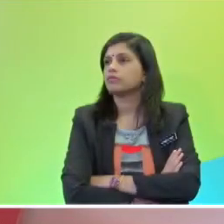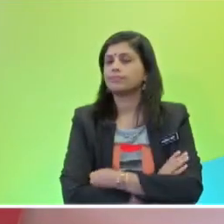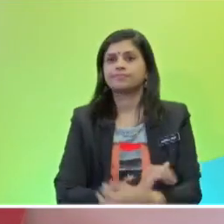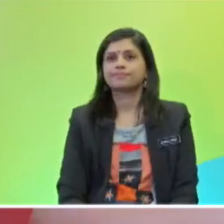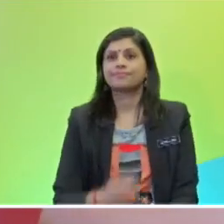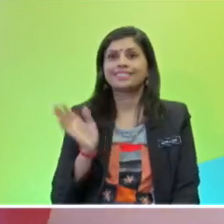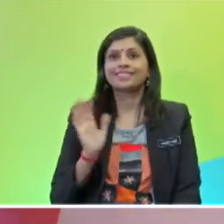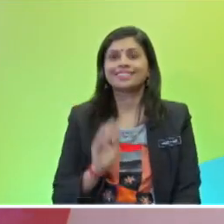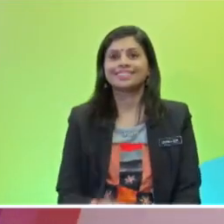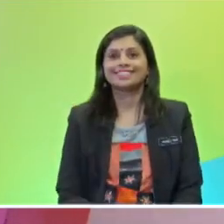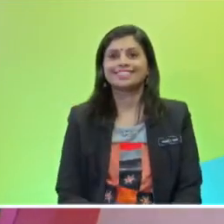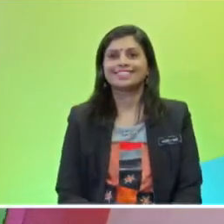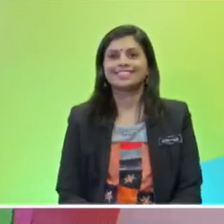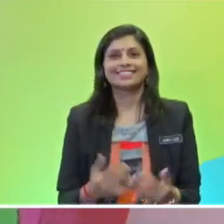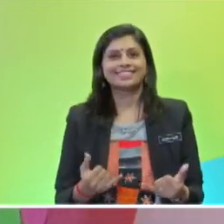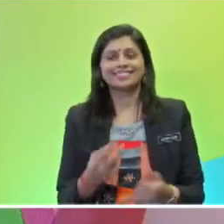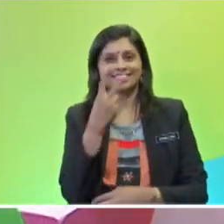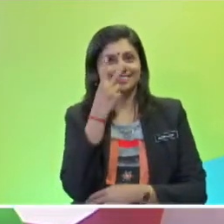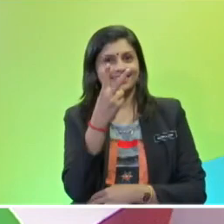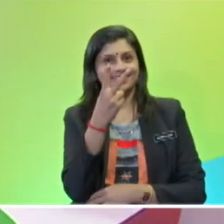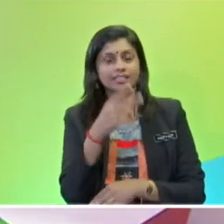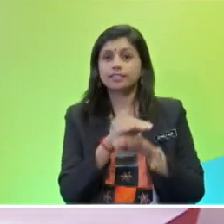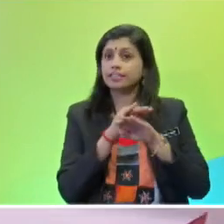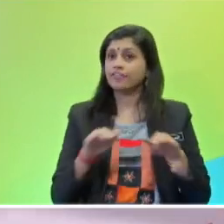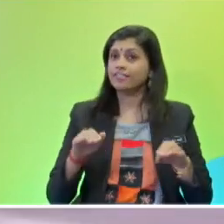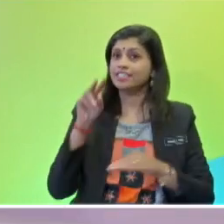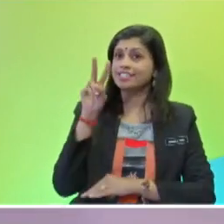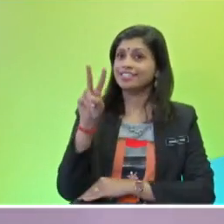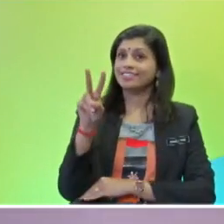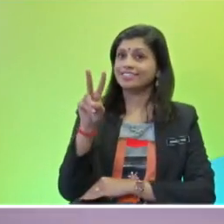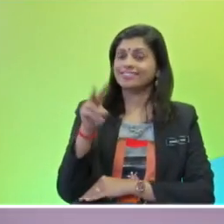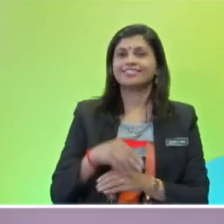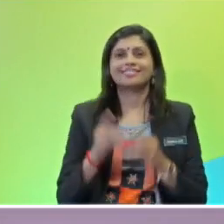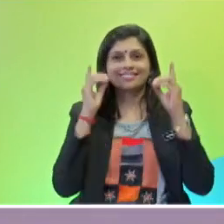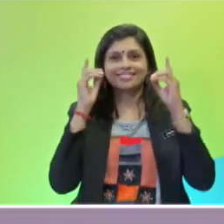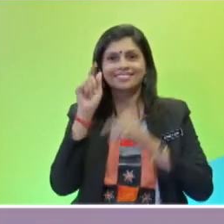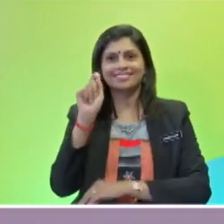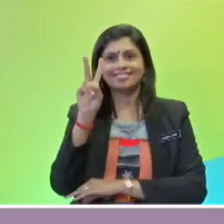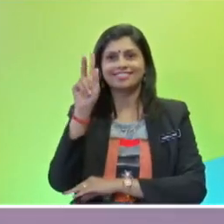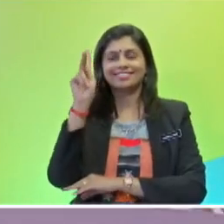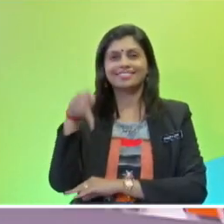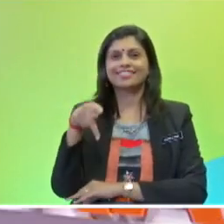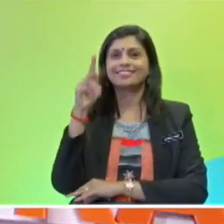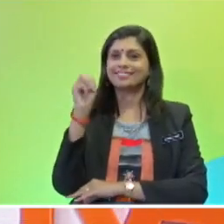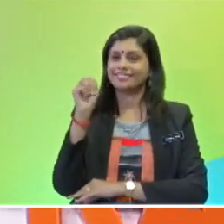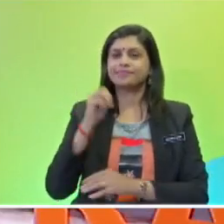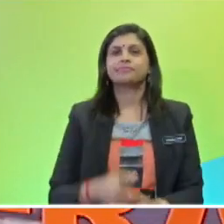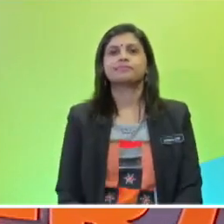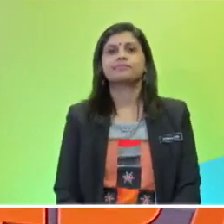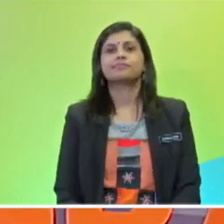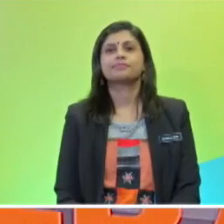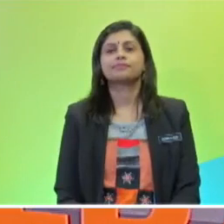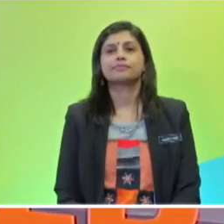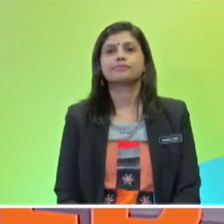Hello everyone! You are now watching Level 2 on EduwebTV KPM together with me, Sean Stephen, as your host.